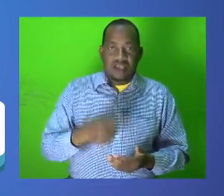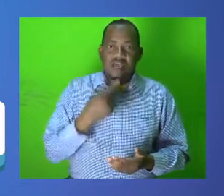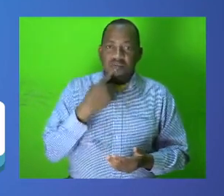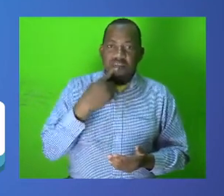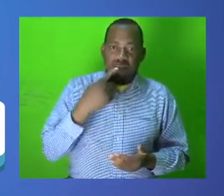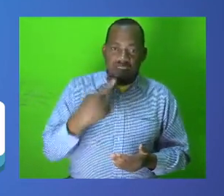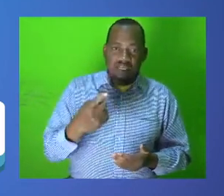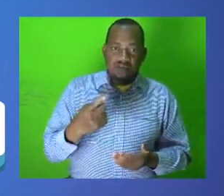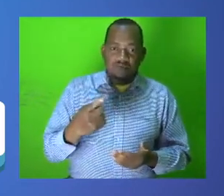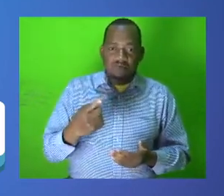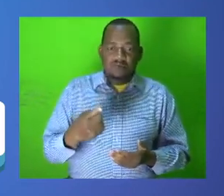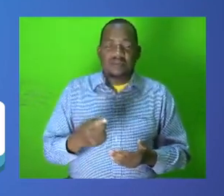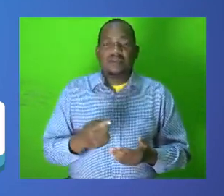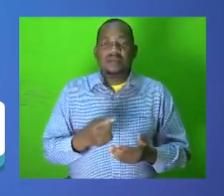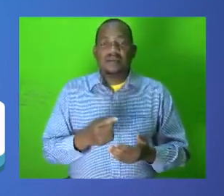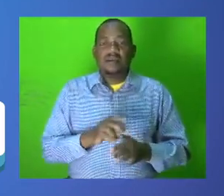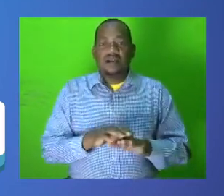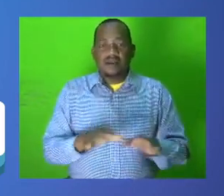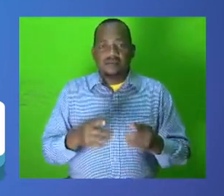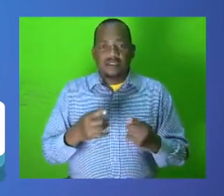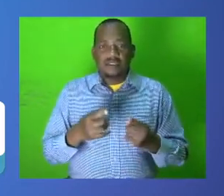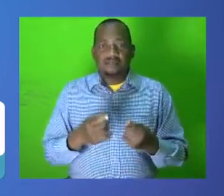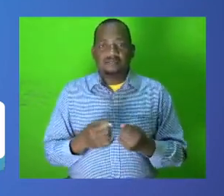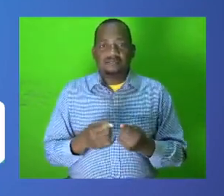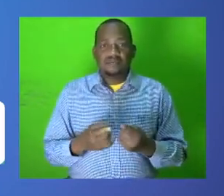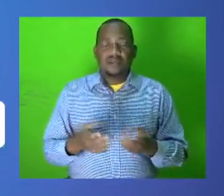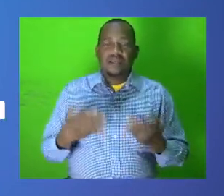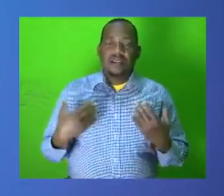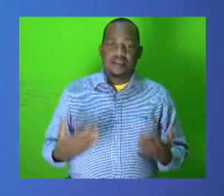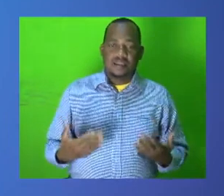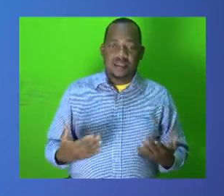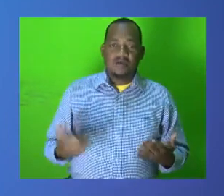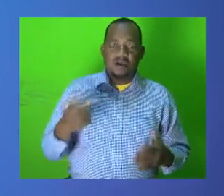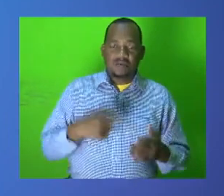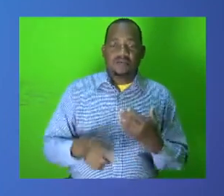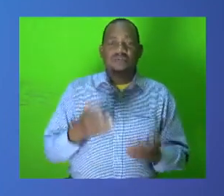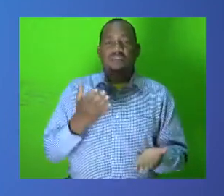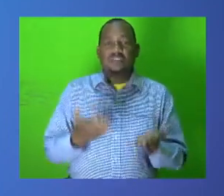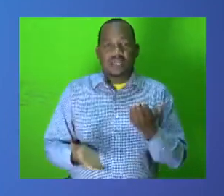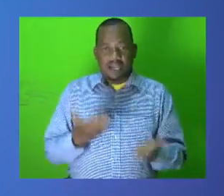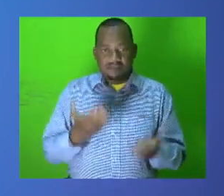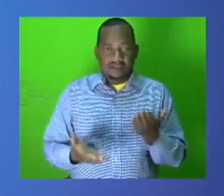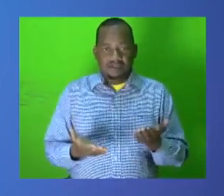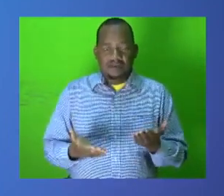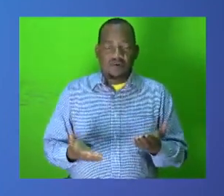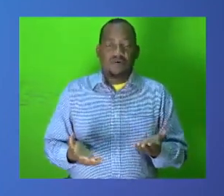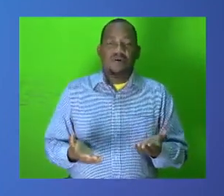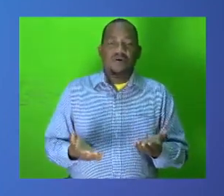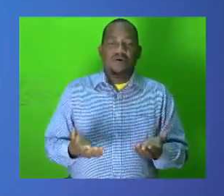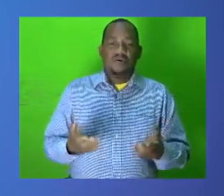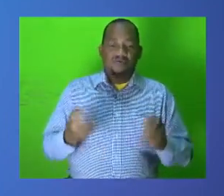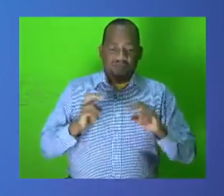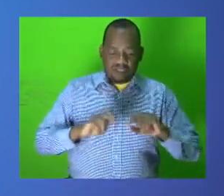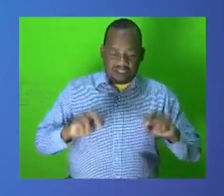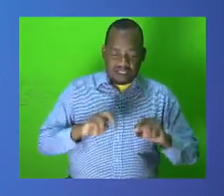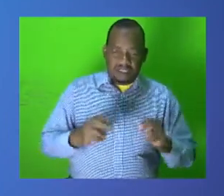we cover the area which I mentioned about. Now we're going to look at the types of research.